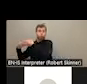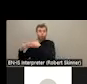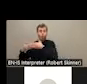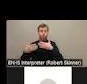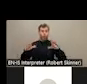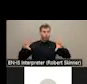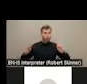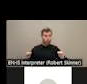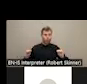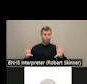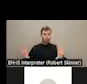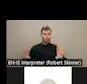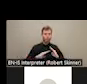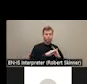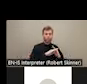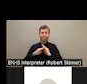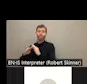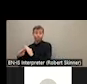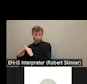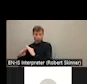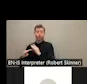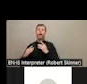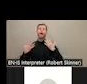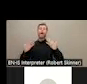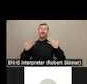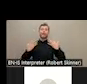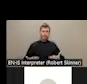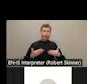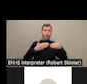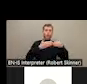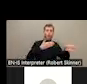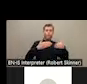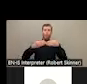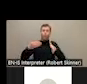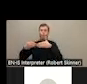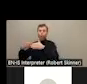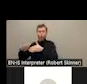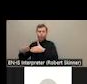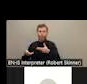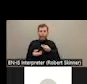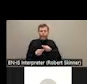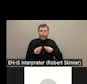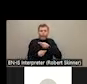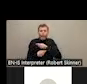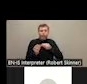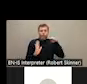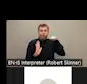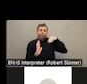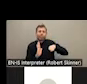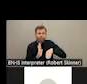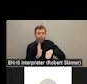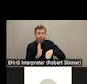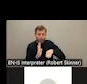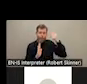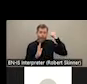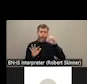thought in order to build back better. And it should also be led by learners with the